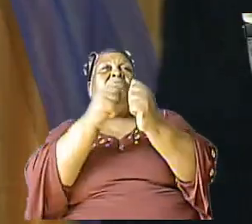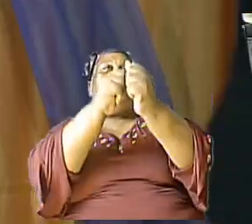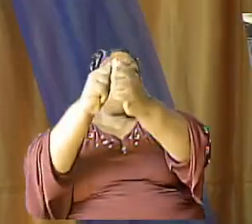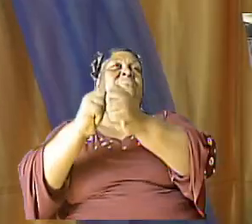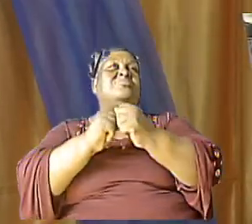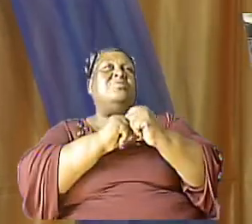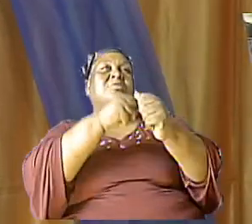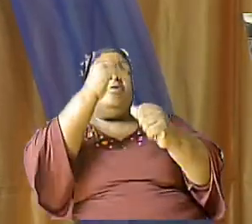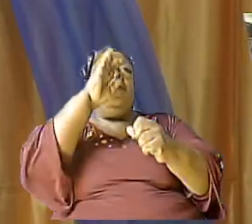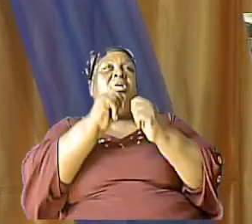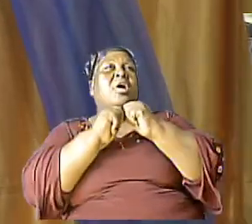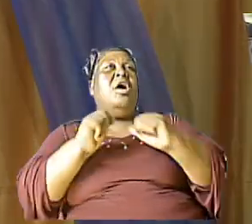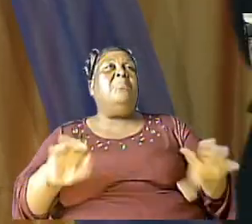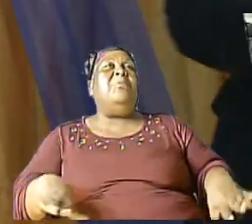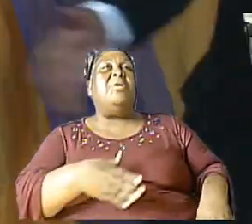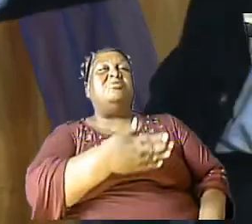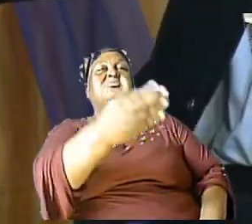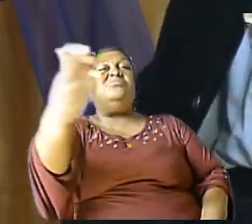together. God bless you.